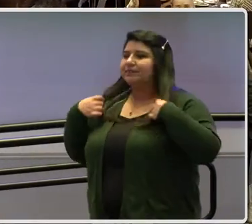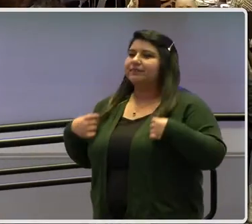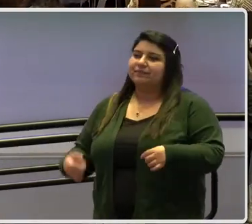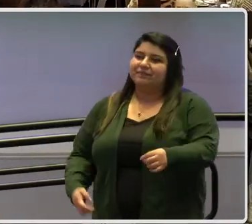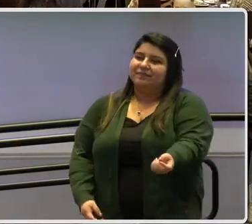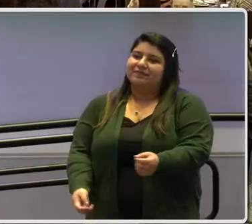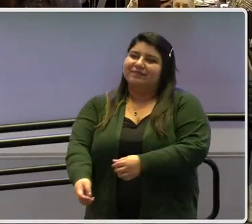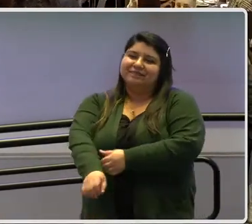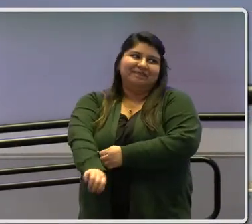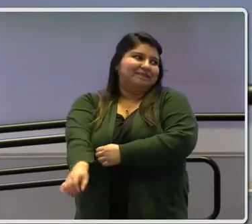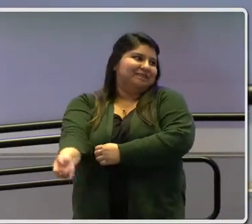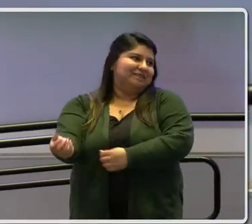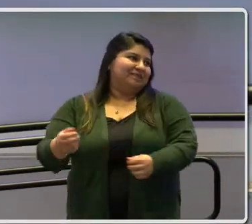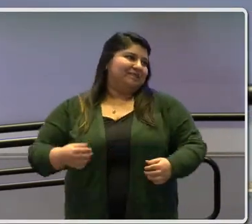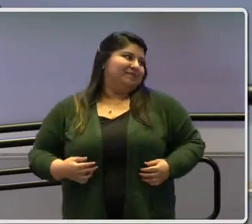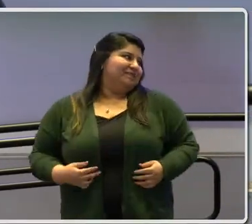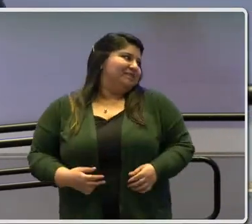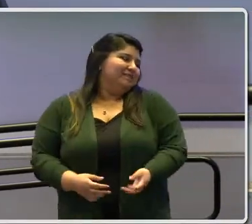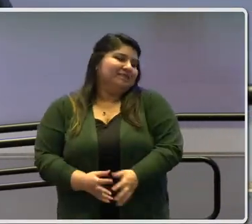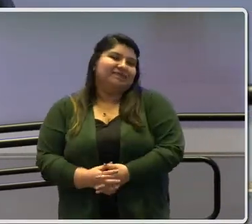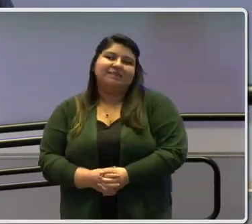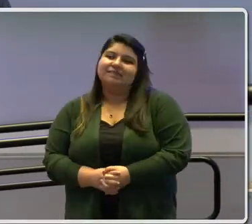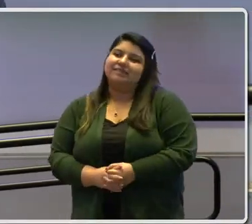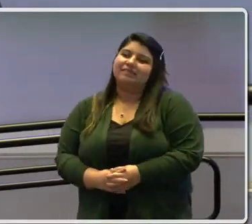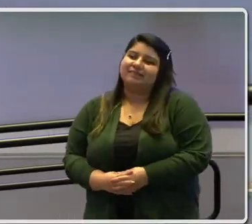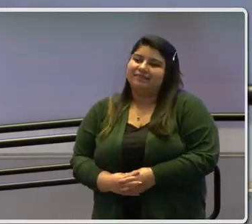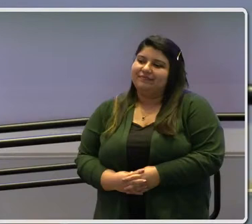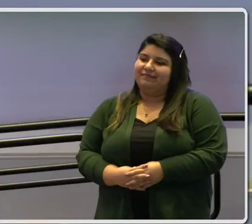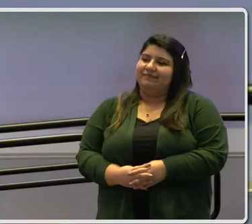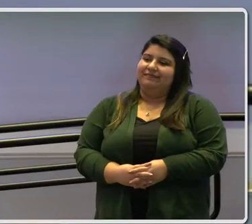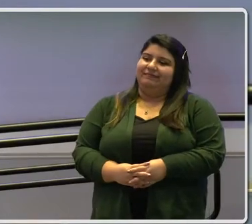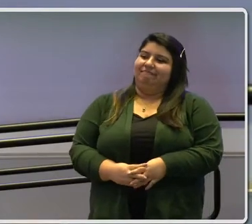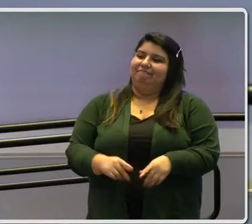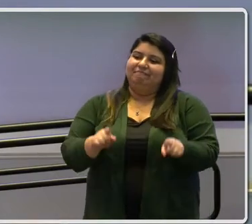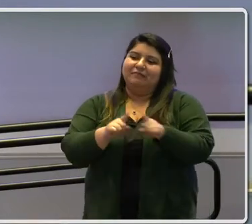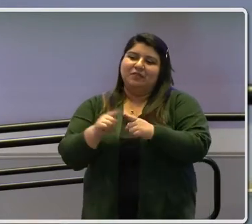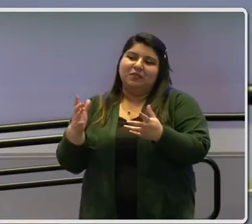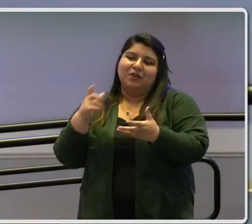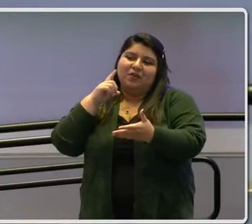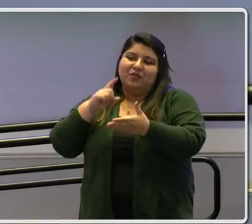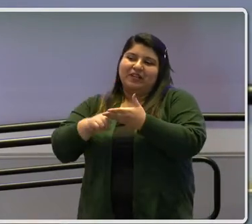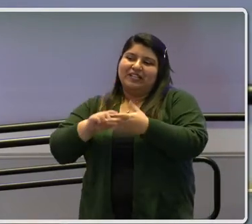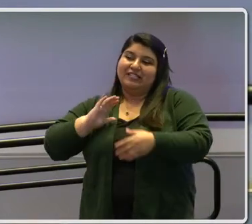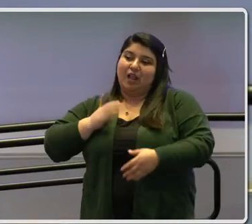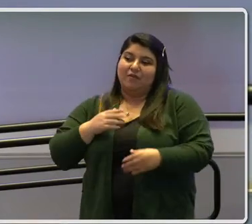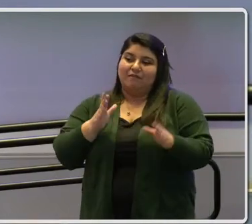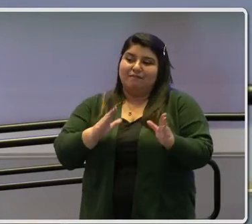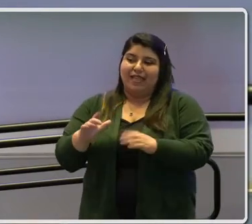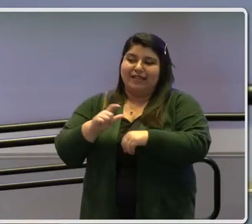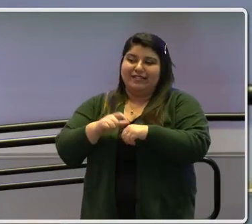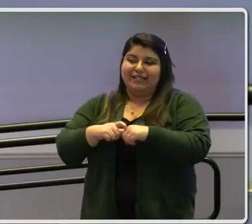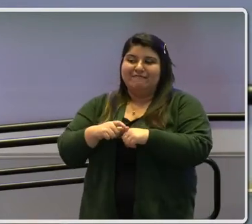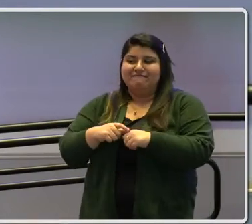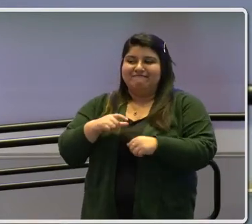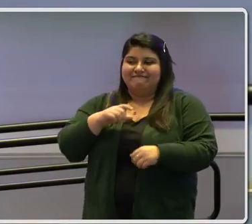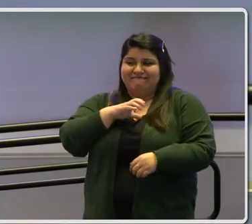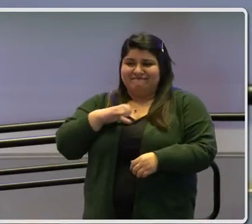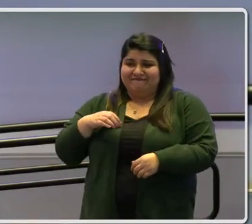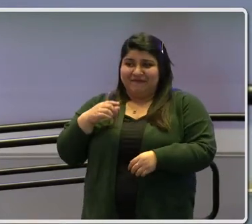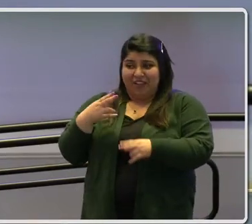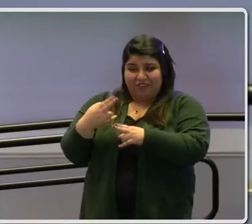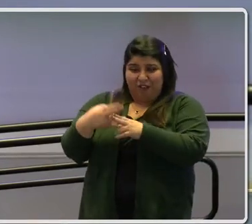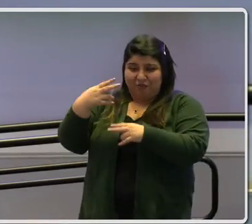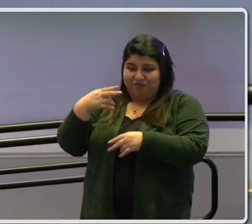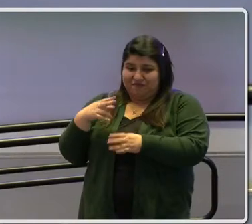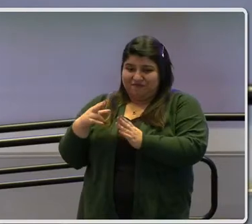You may be seated. I would also like to recognize our Inspiring Women Planning team and nomination readers for whom without